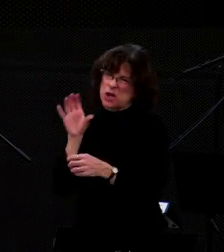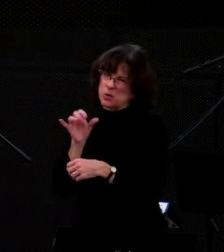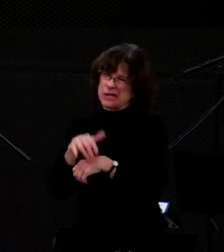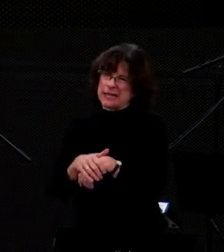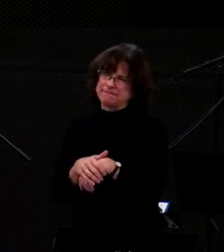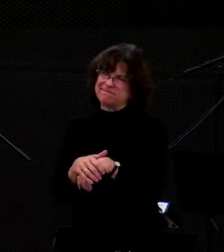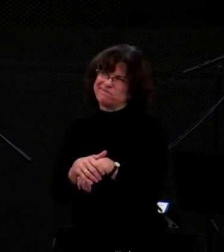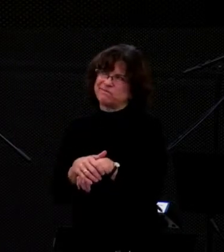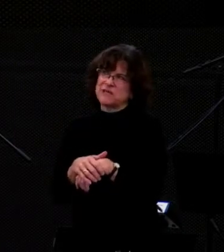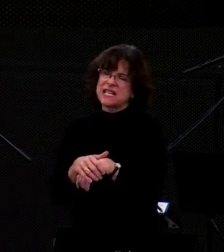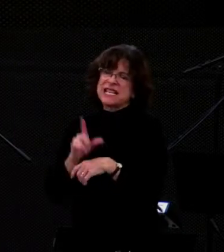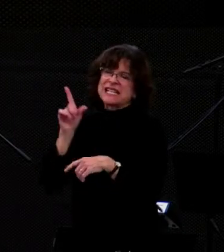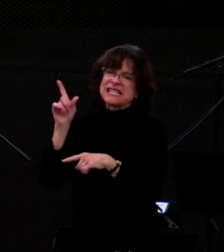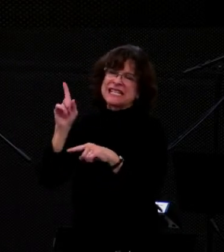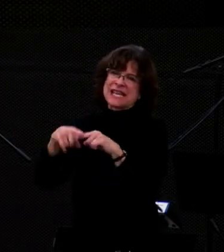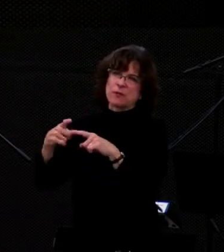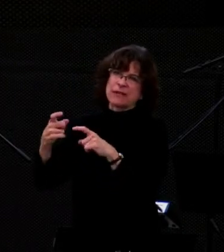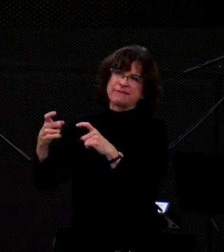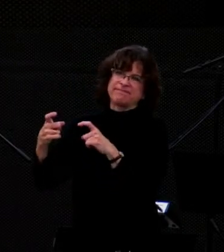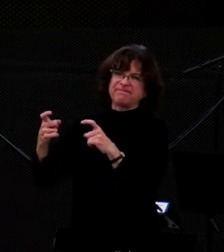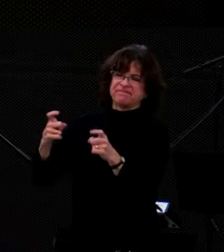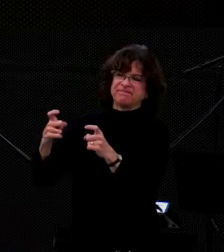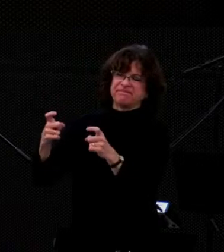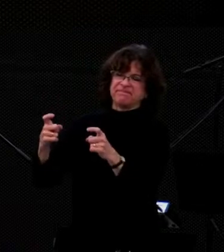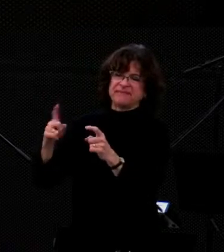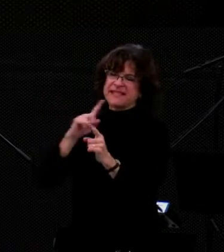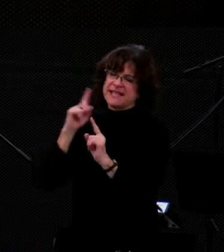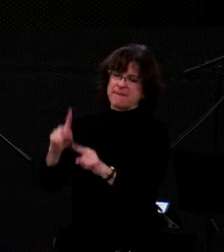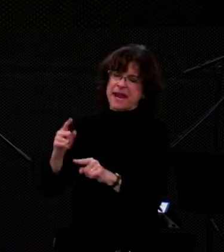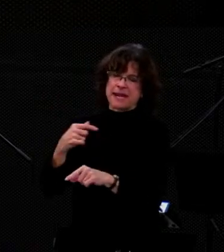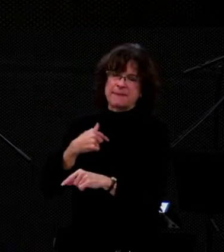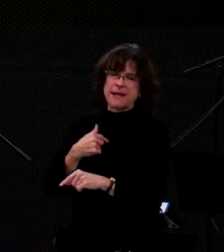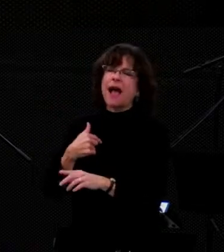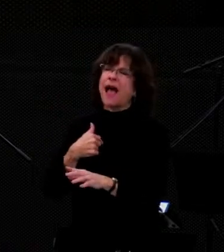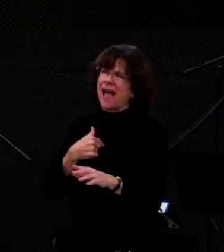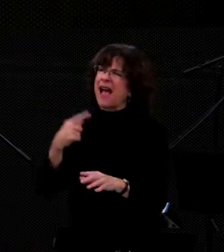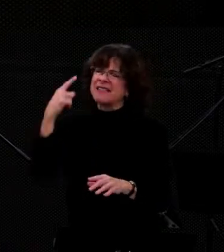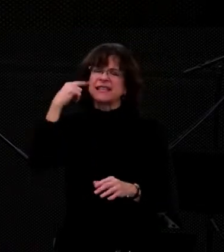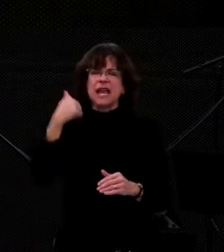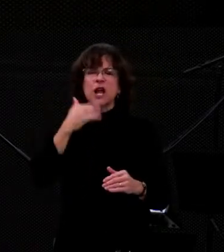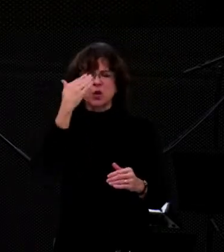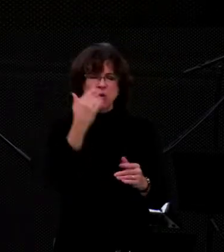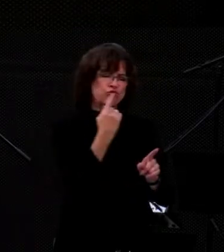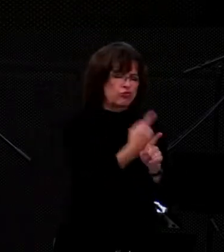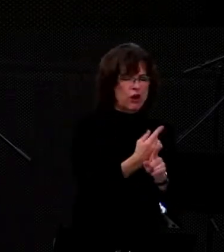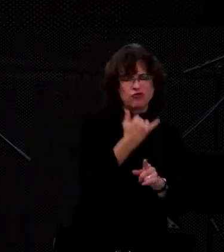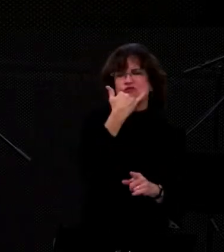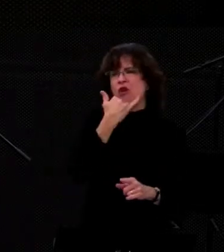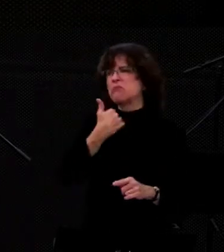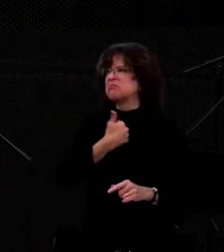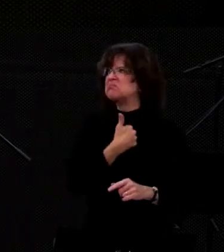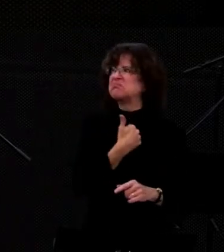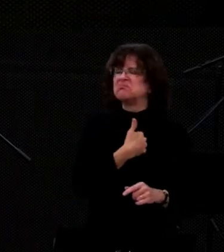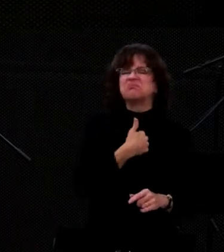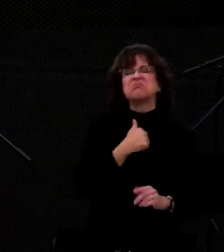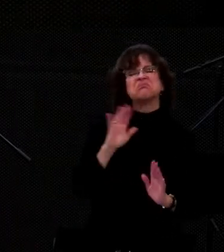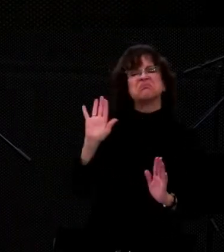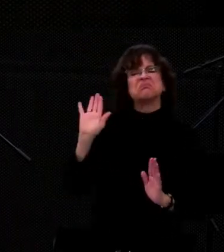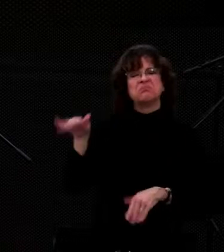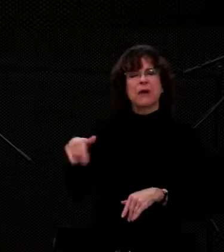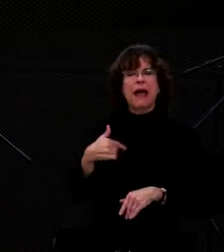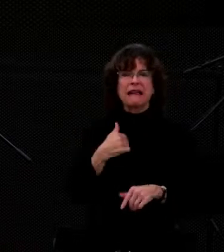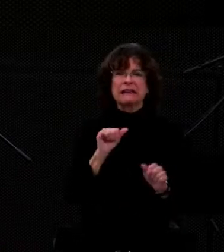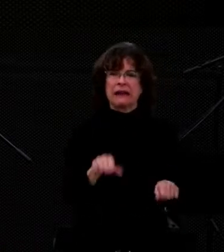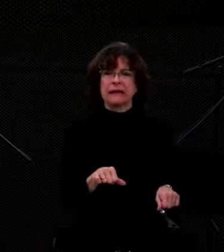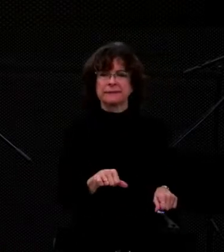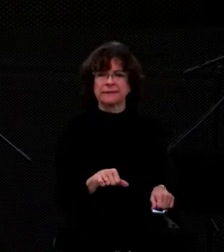he's talking about when he commands me like that. I might do a better job determining right and wrong for myself, in fact, being my